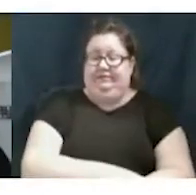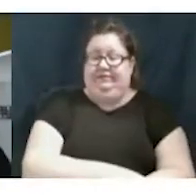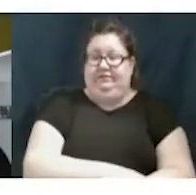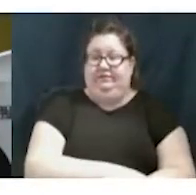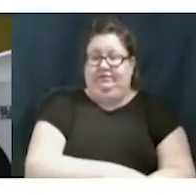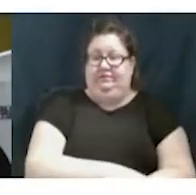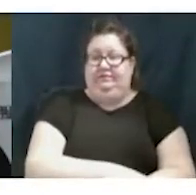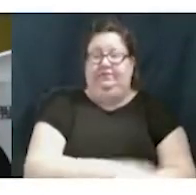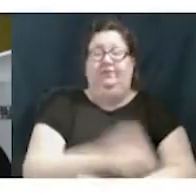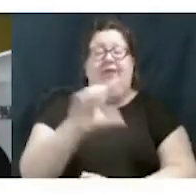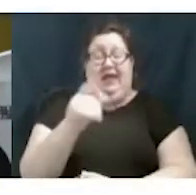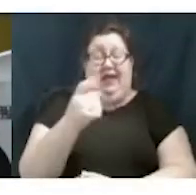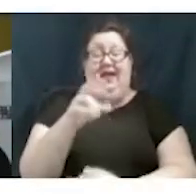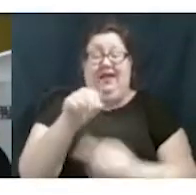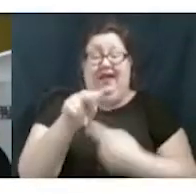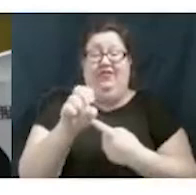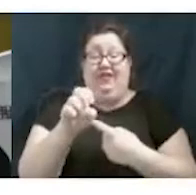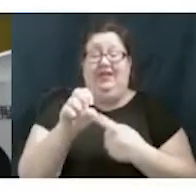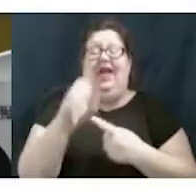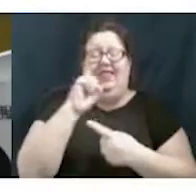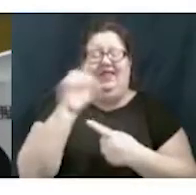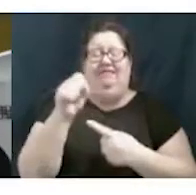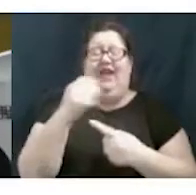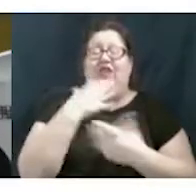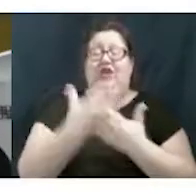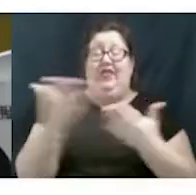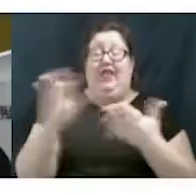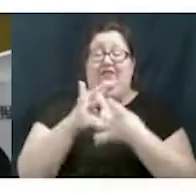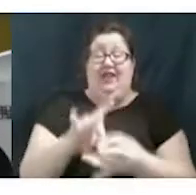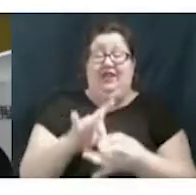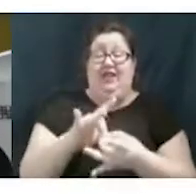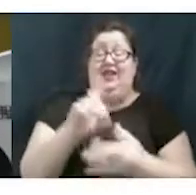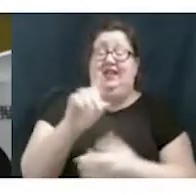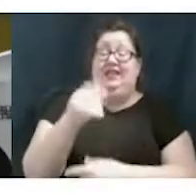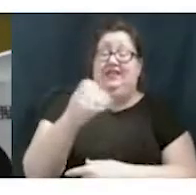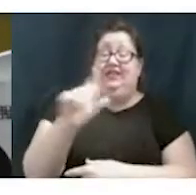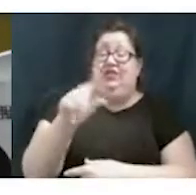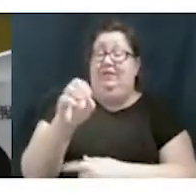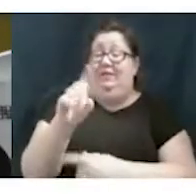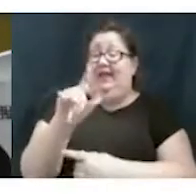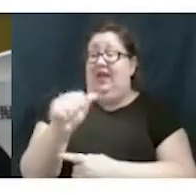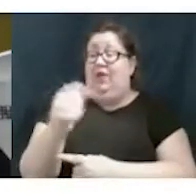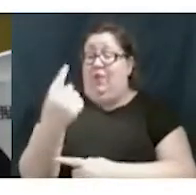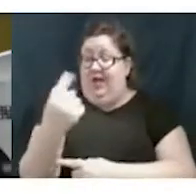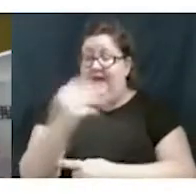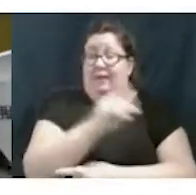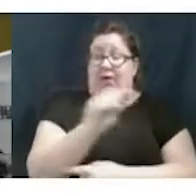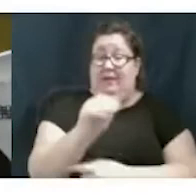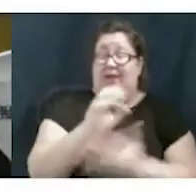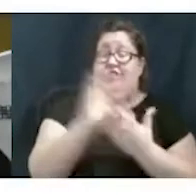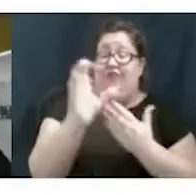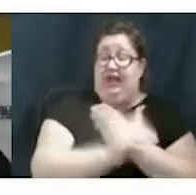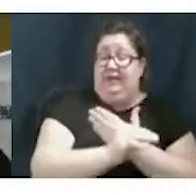Yeah, Catherine, I think the good thing about that is with the Digital Media 1 and the multimedia curriculum, the core is there,